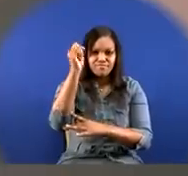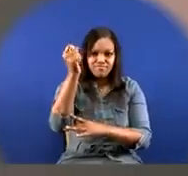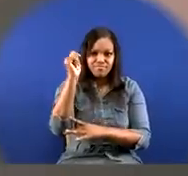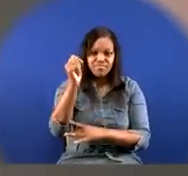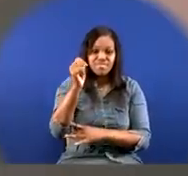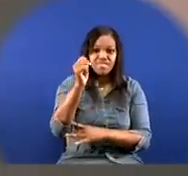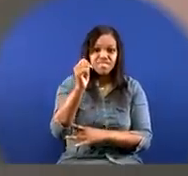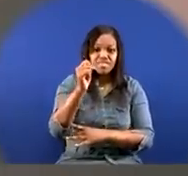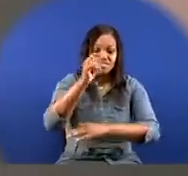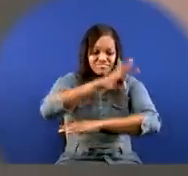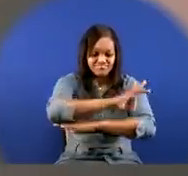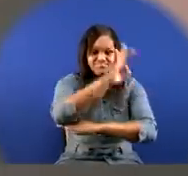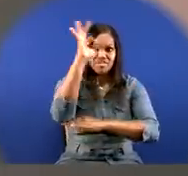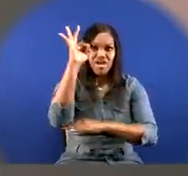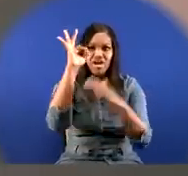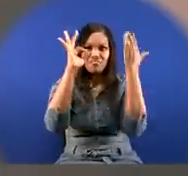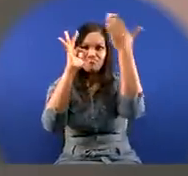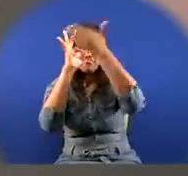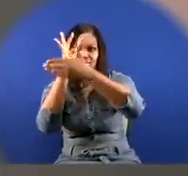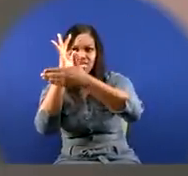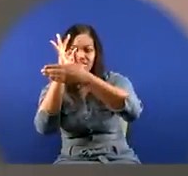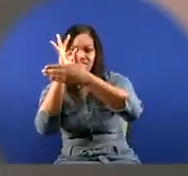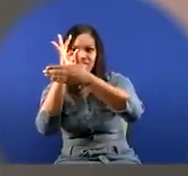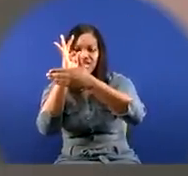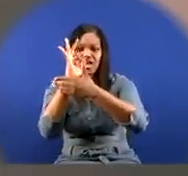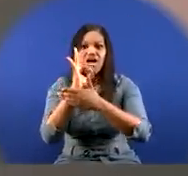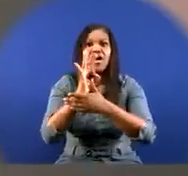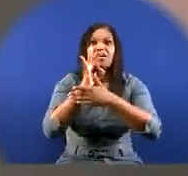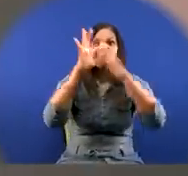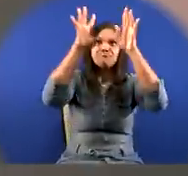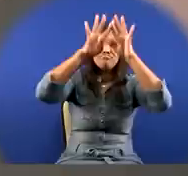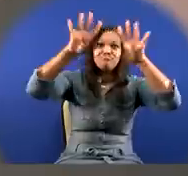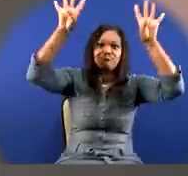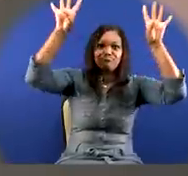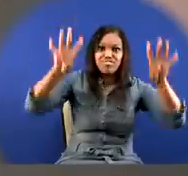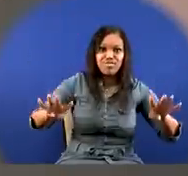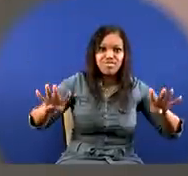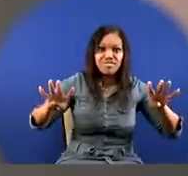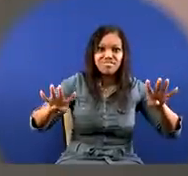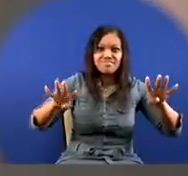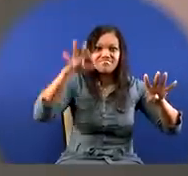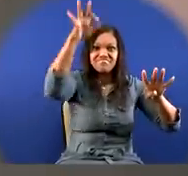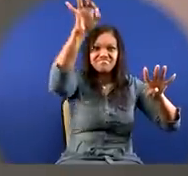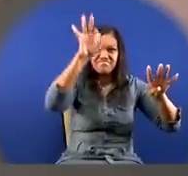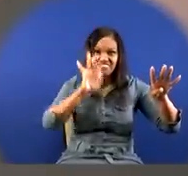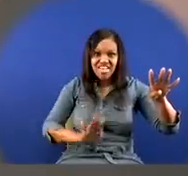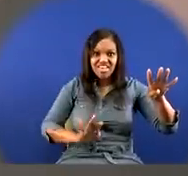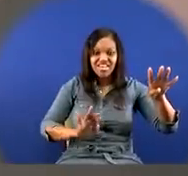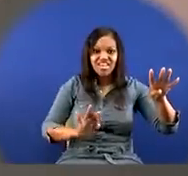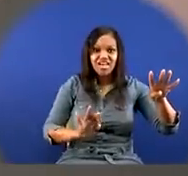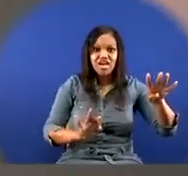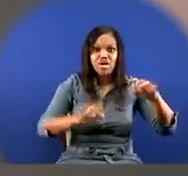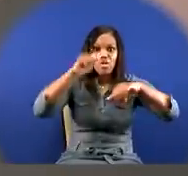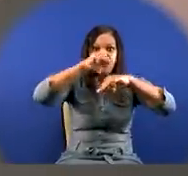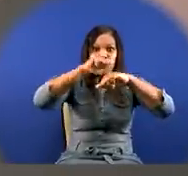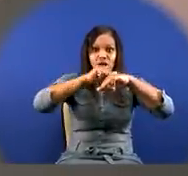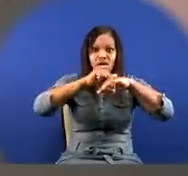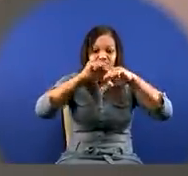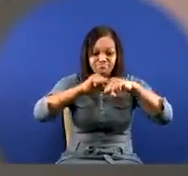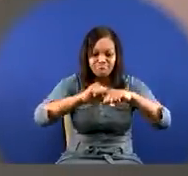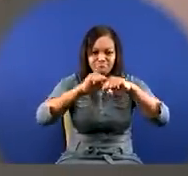Sun darkened, veil rent, rocks split,